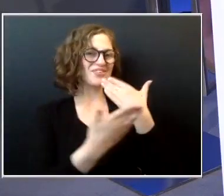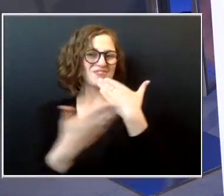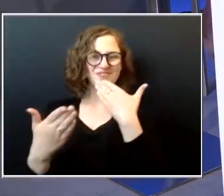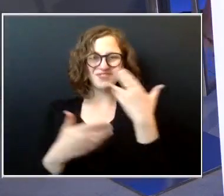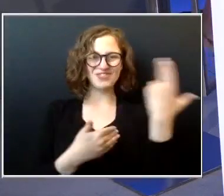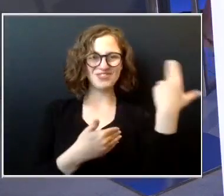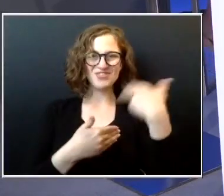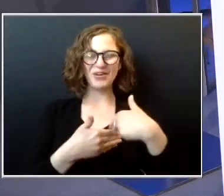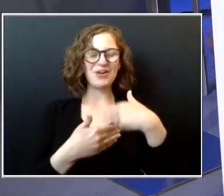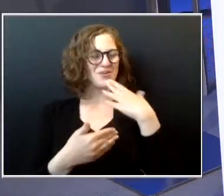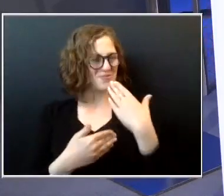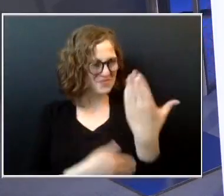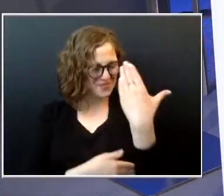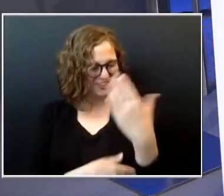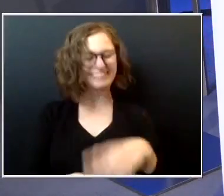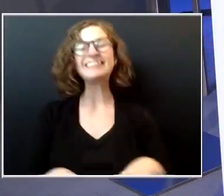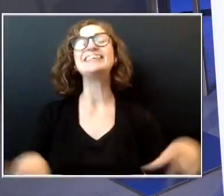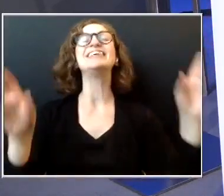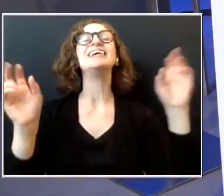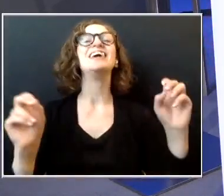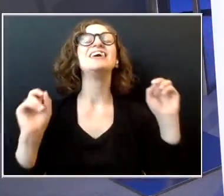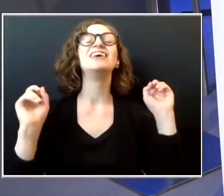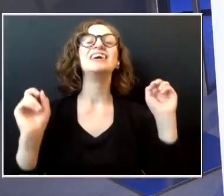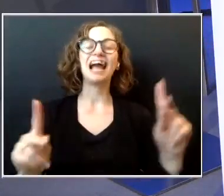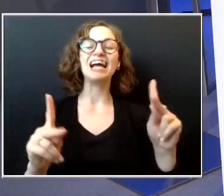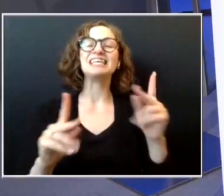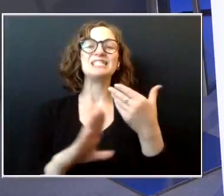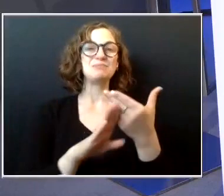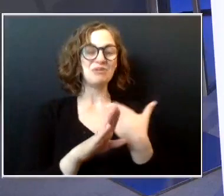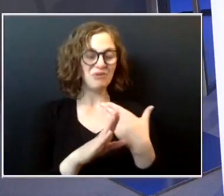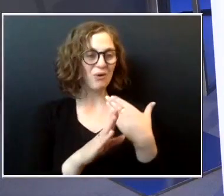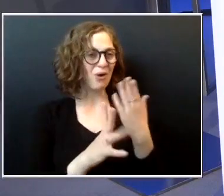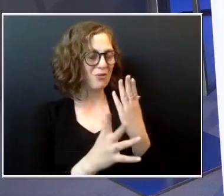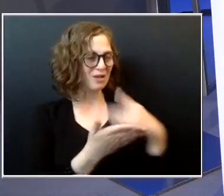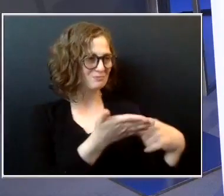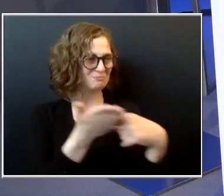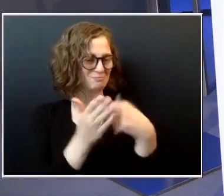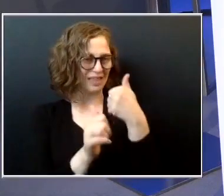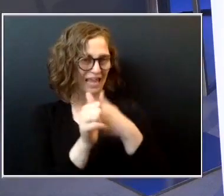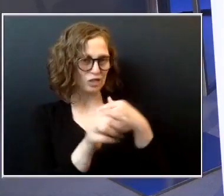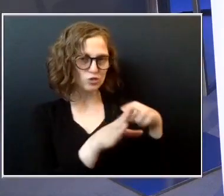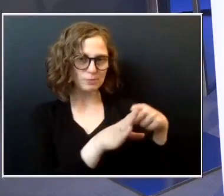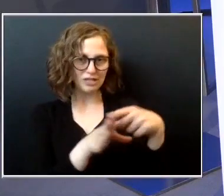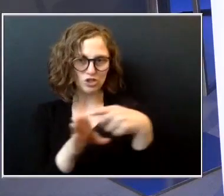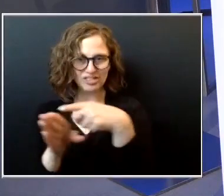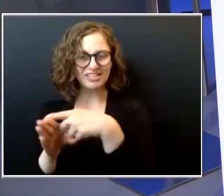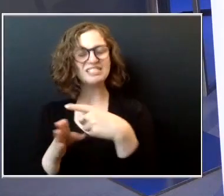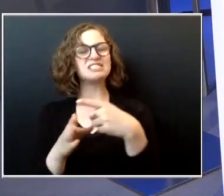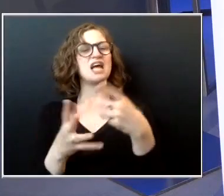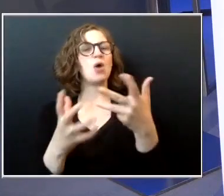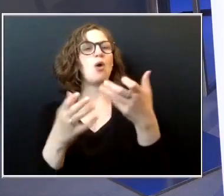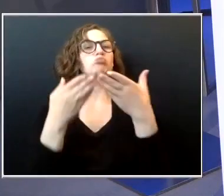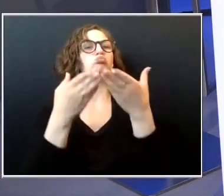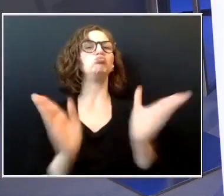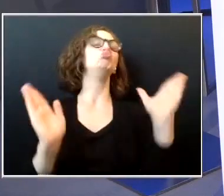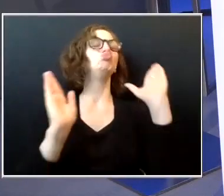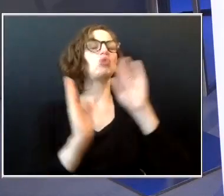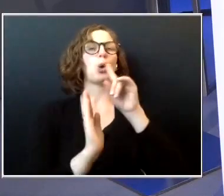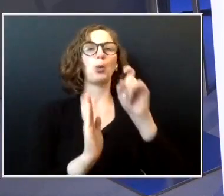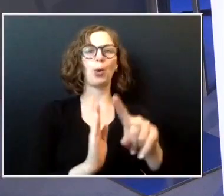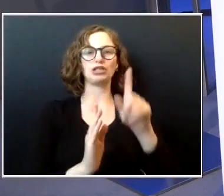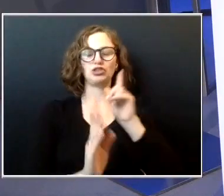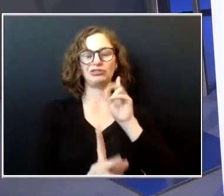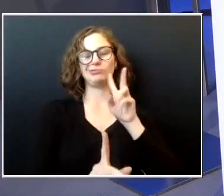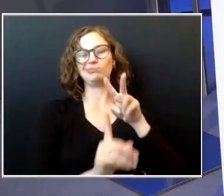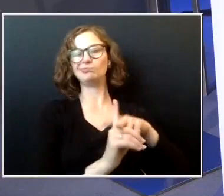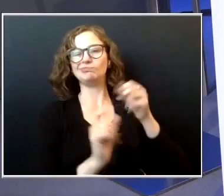so before we get to each of your specialties, I do want to ask a question that applies really to every woman, because time after time we hear on this program